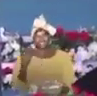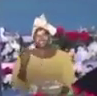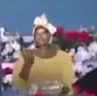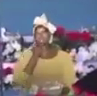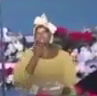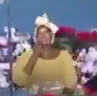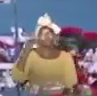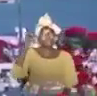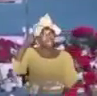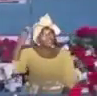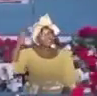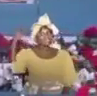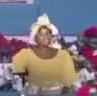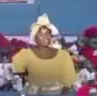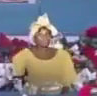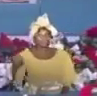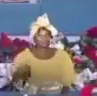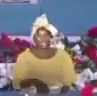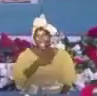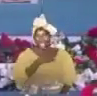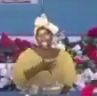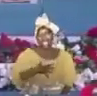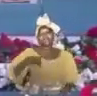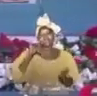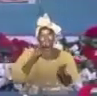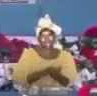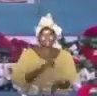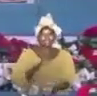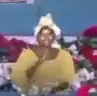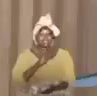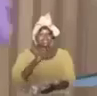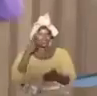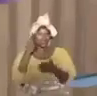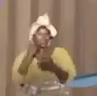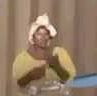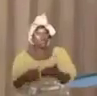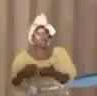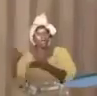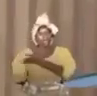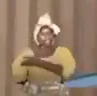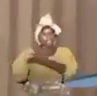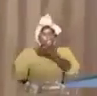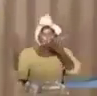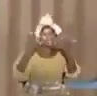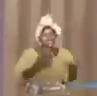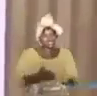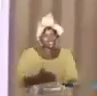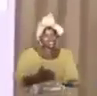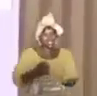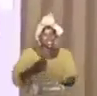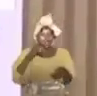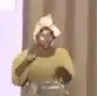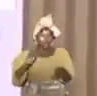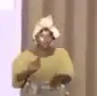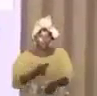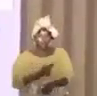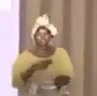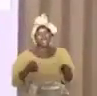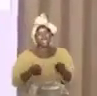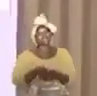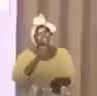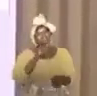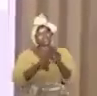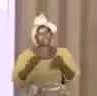due respect, it is this bankruptcy of light that has impoverished us as a people and as a